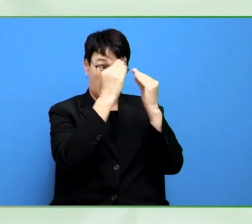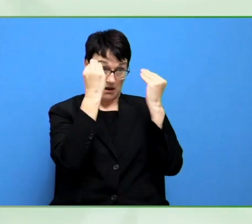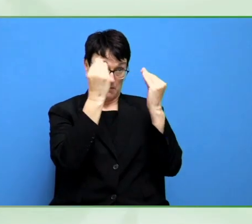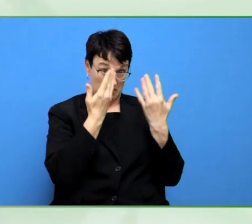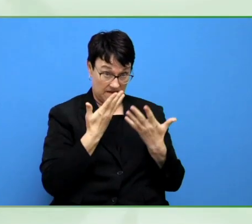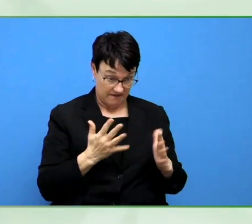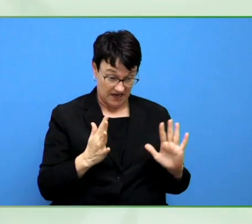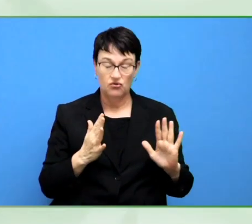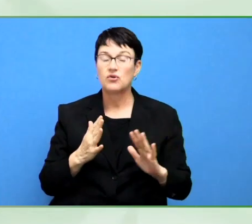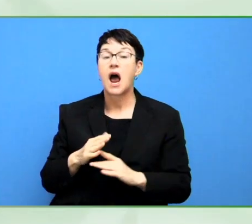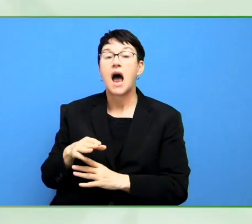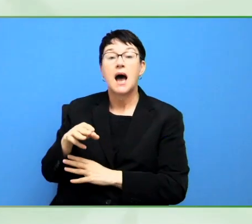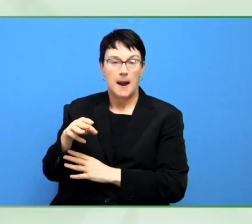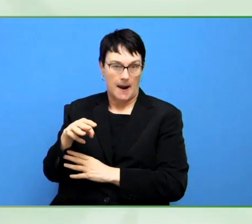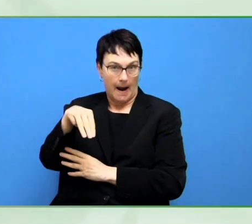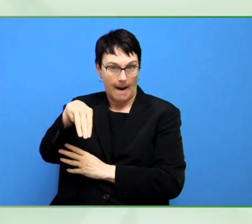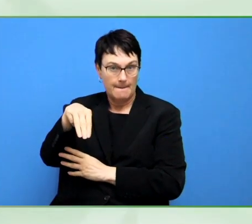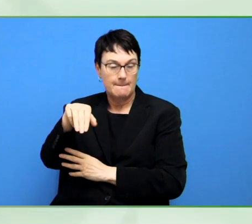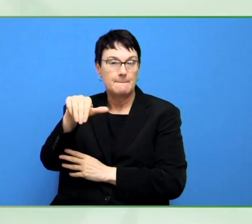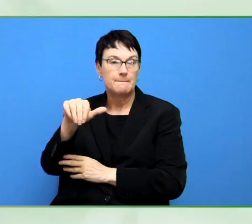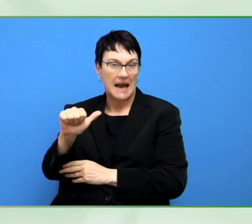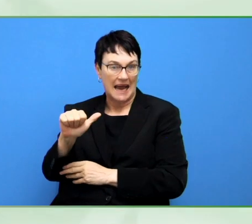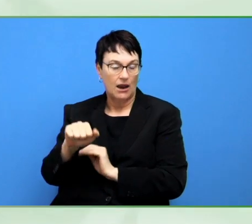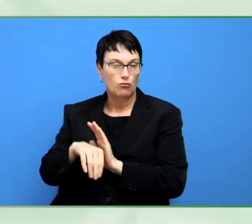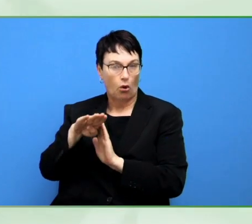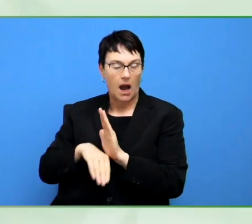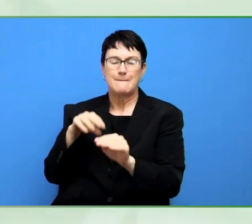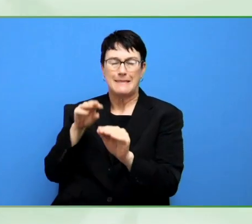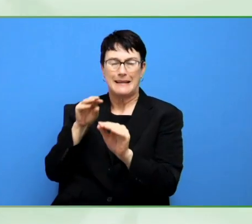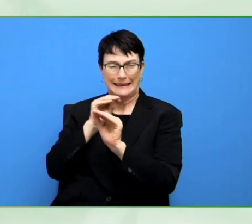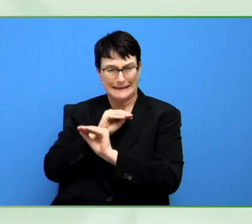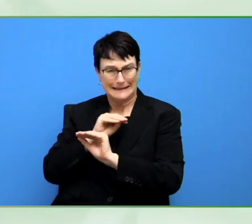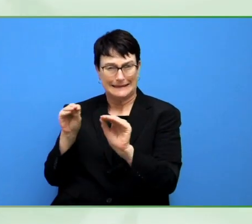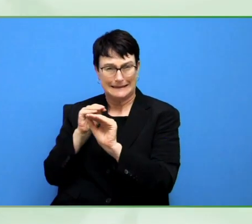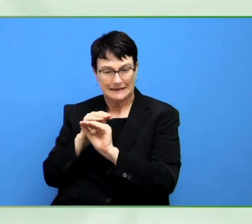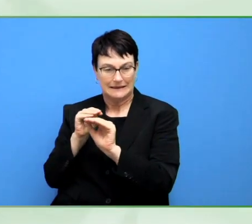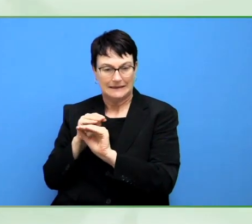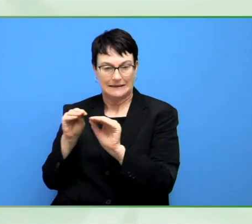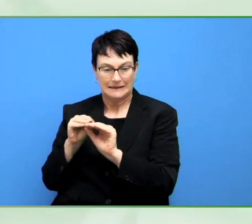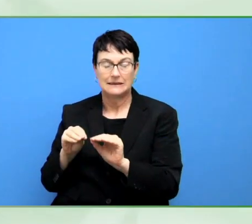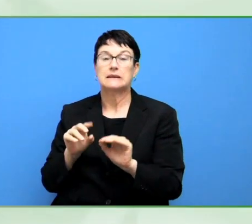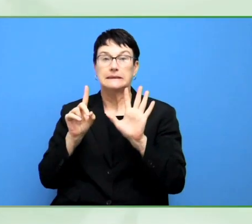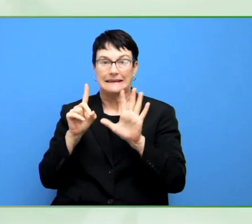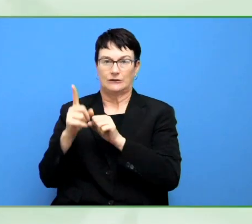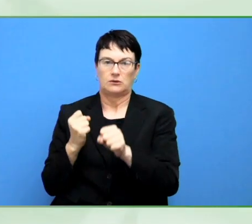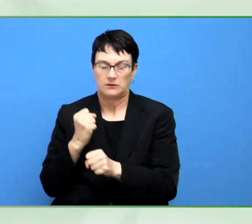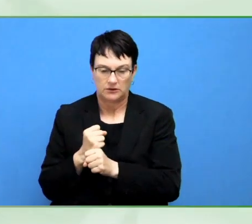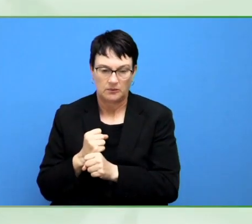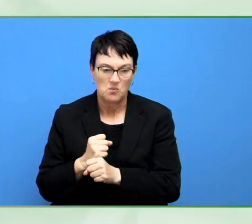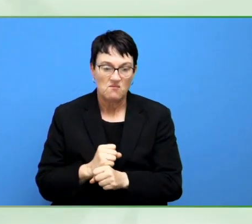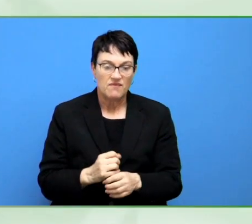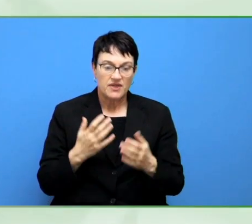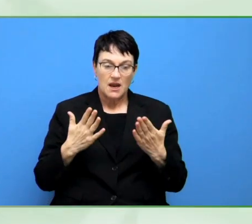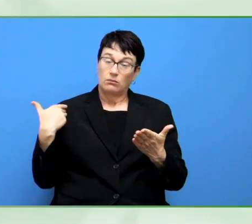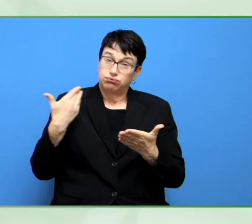years. For the past 8 years, I'm practicing inclusive design in my company, and that means we